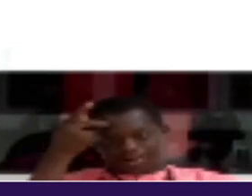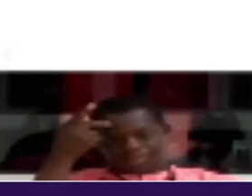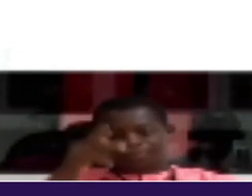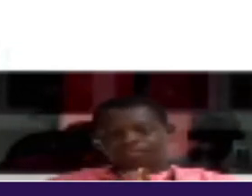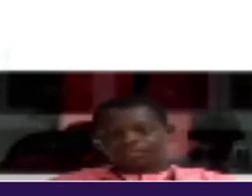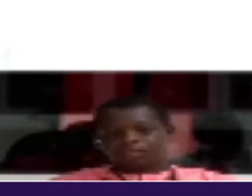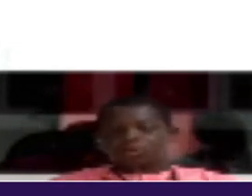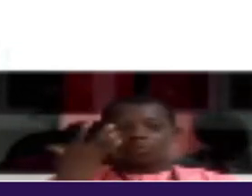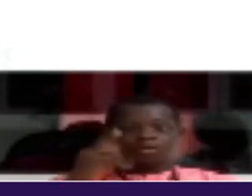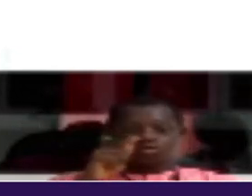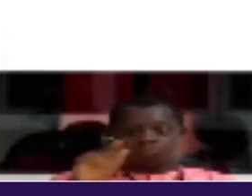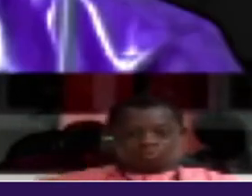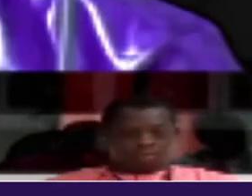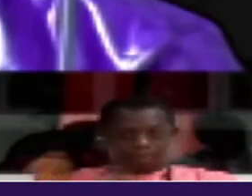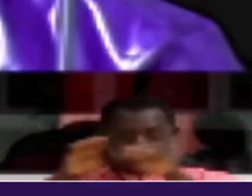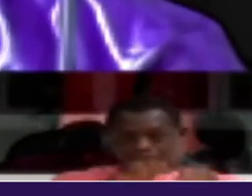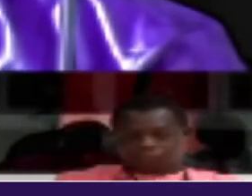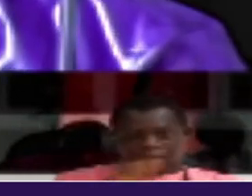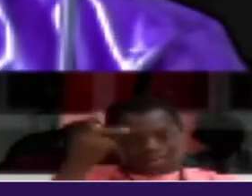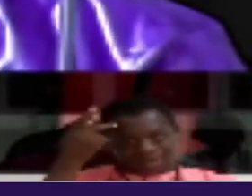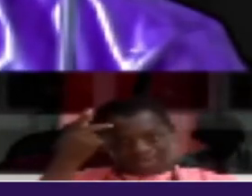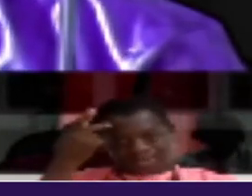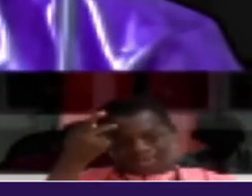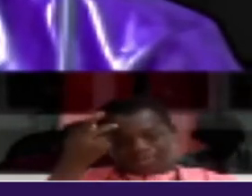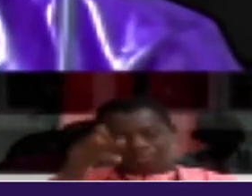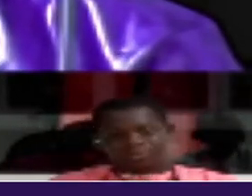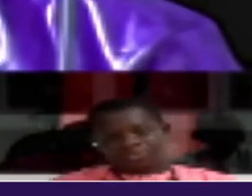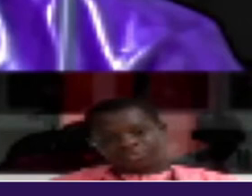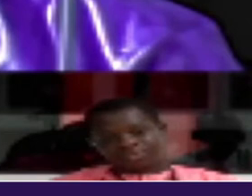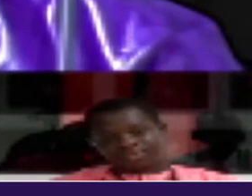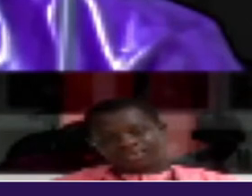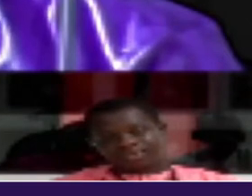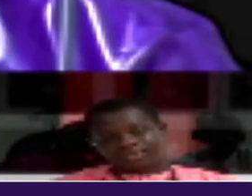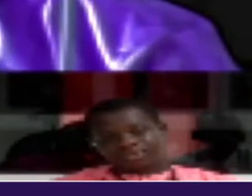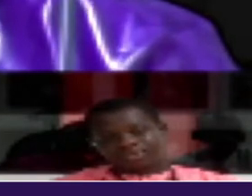When you moved to Kanilai, yeah, were you